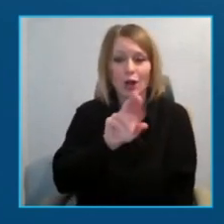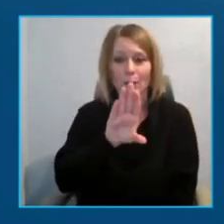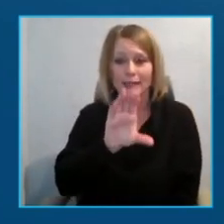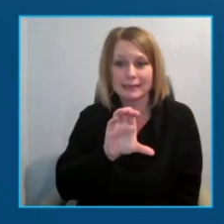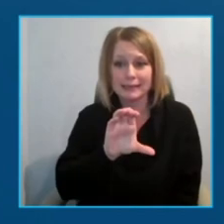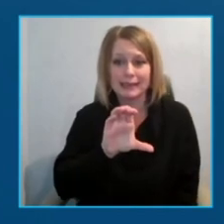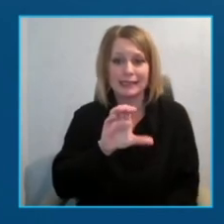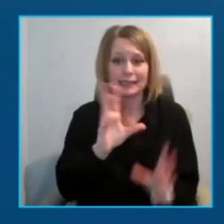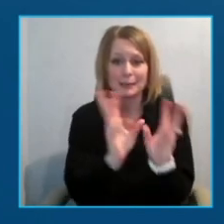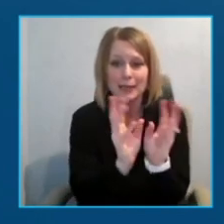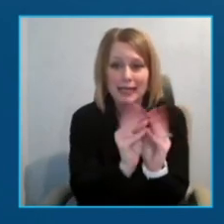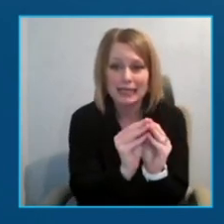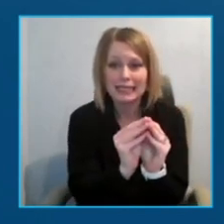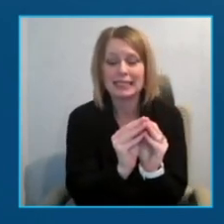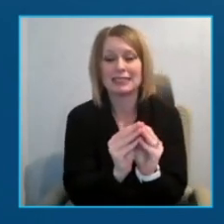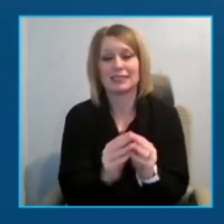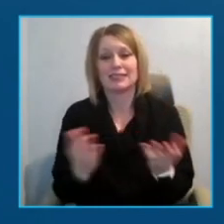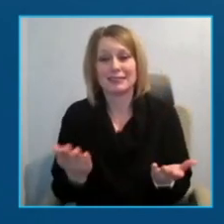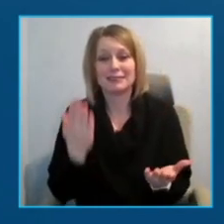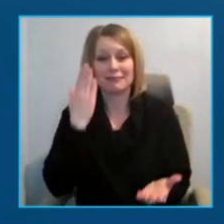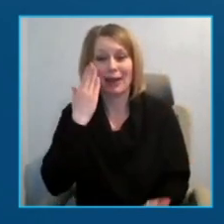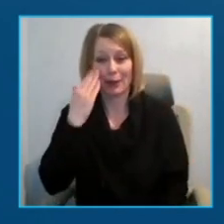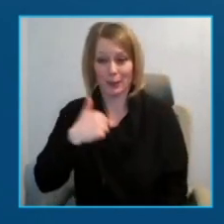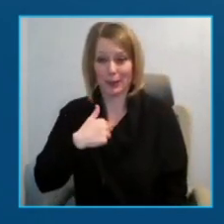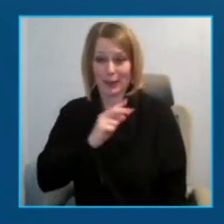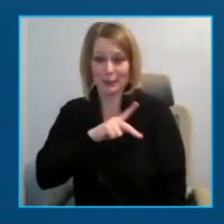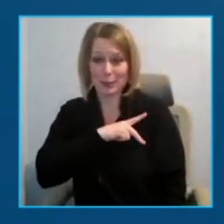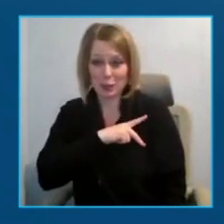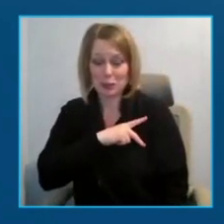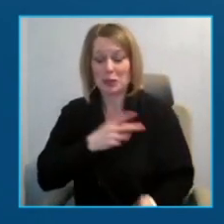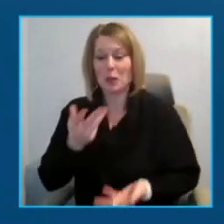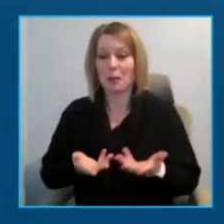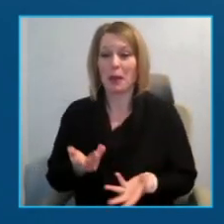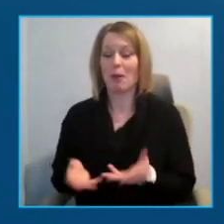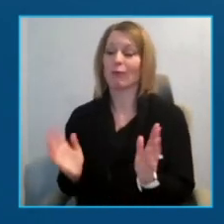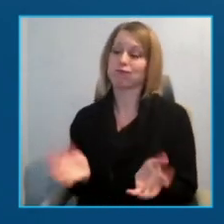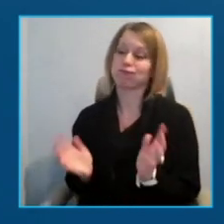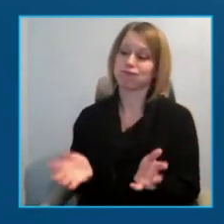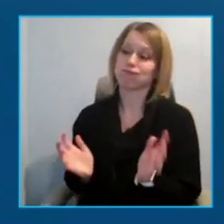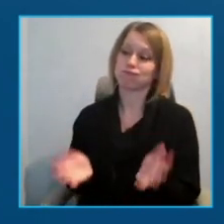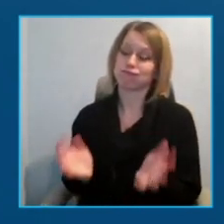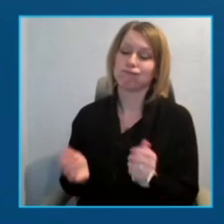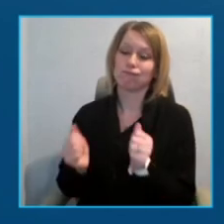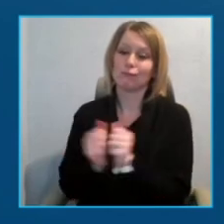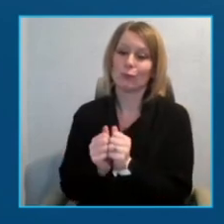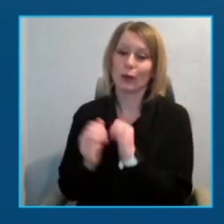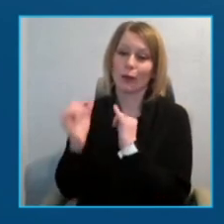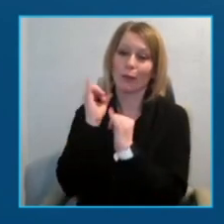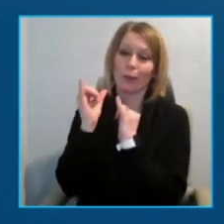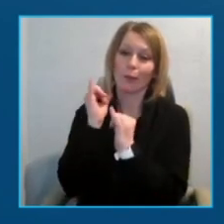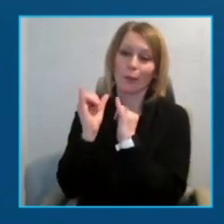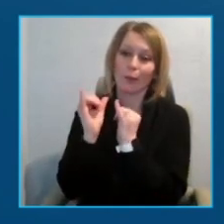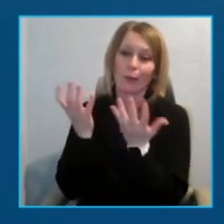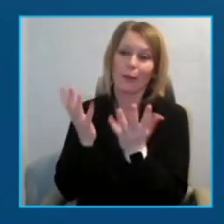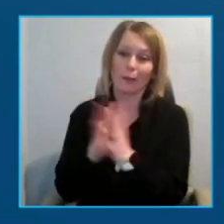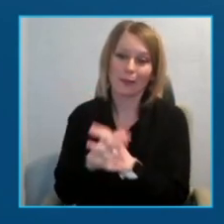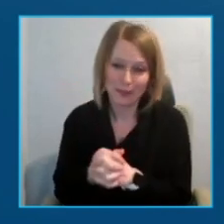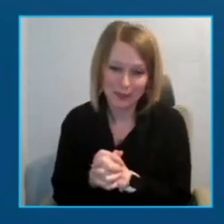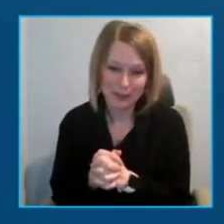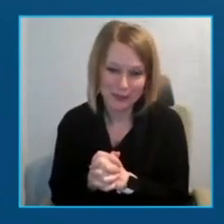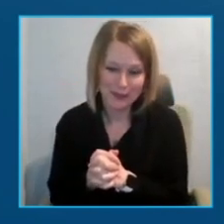from some good times over perhaps a glass of a number of things afterwards,